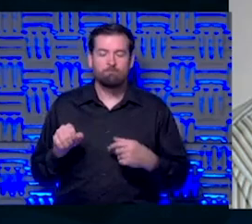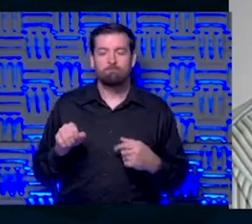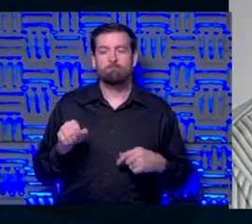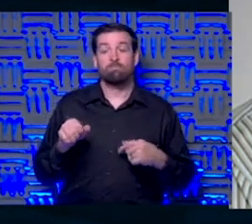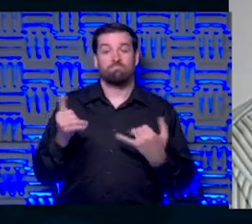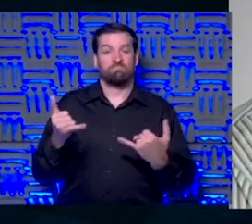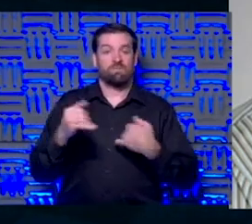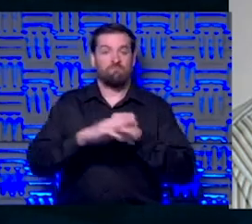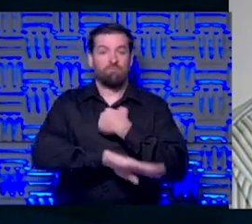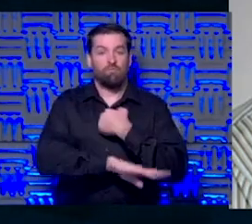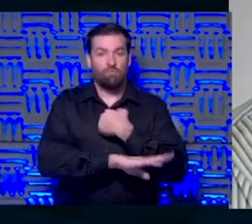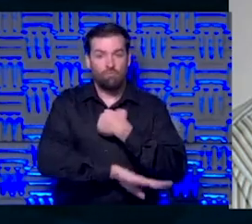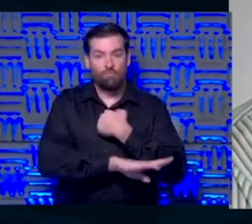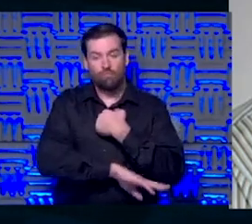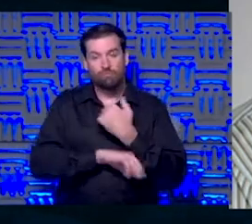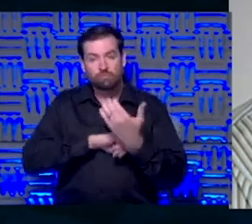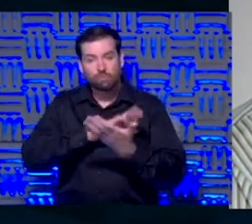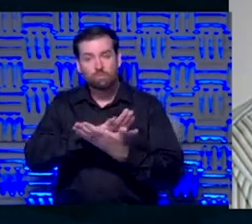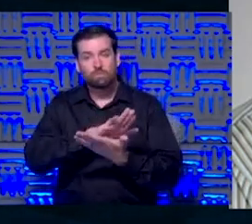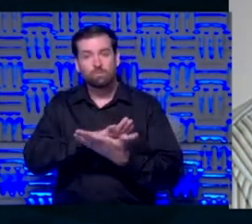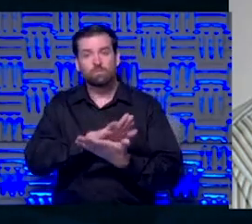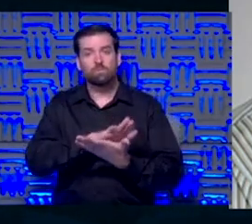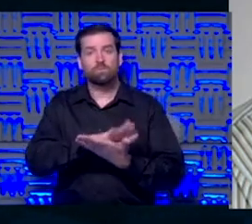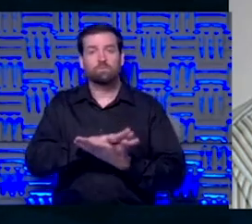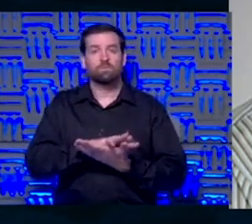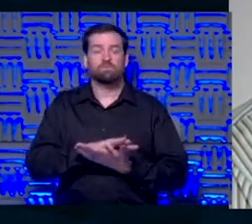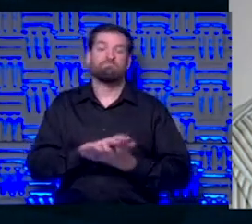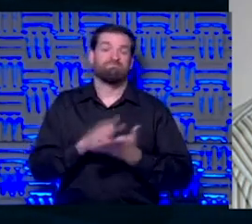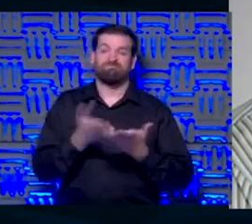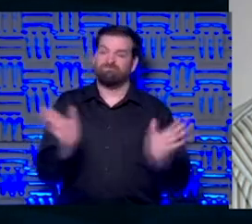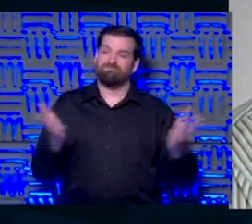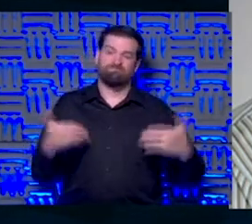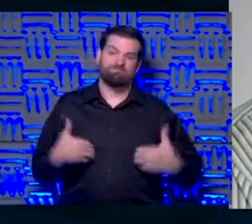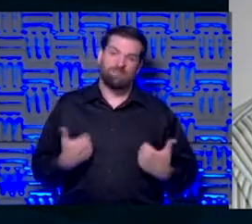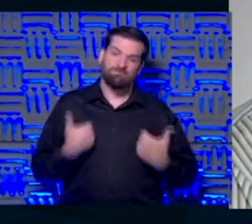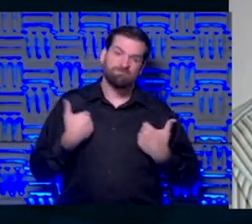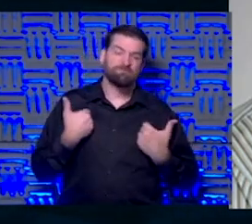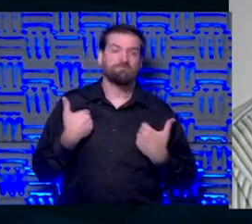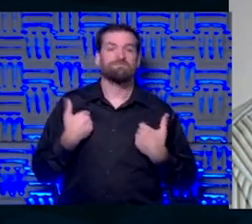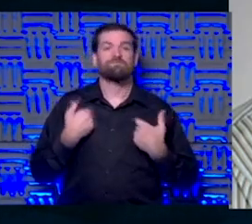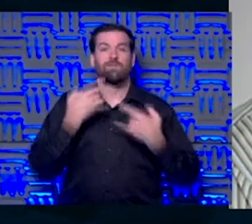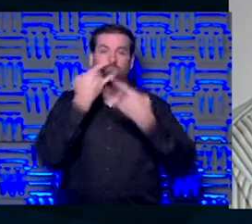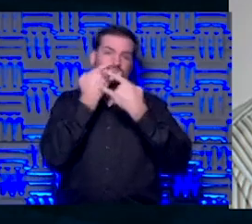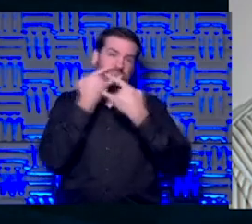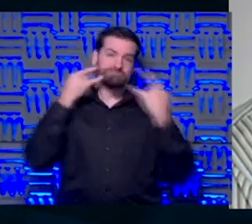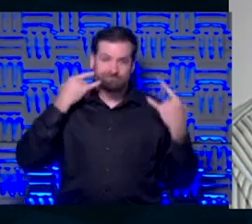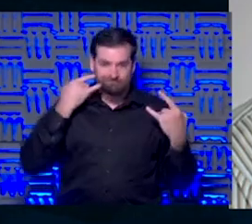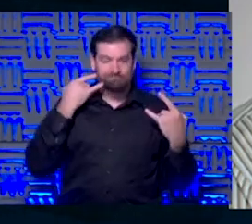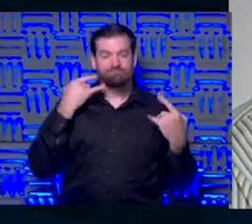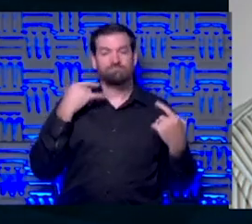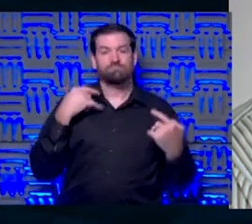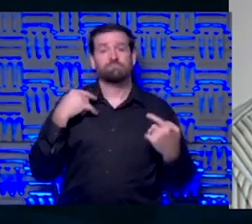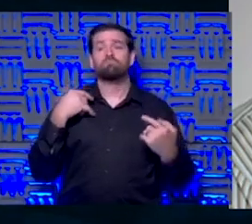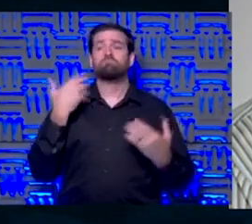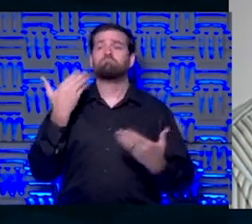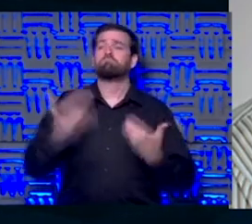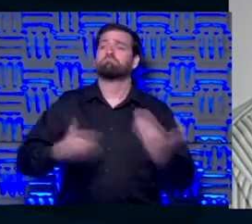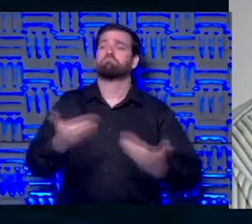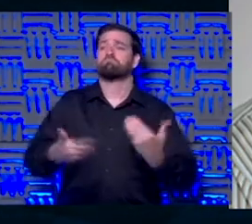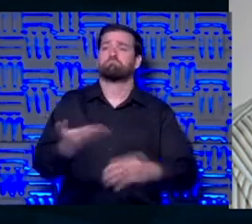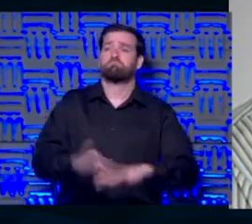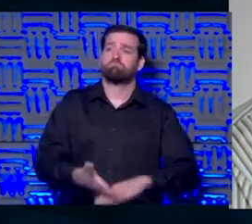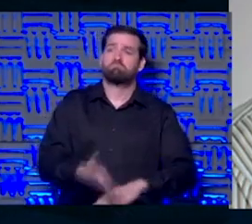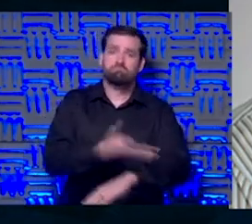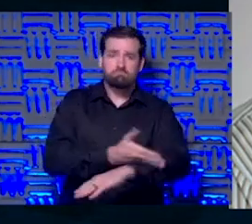fall semester in schools, and I think in life in general, we're going to be mask wearers, and we're getting better at it, and